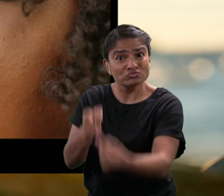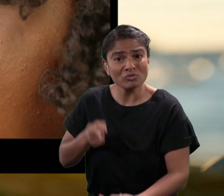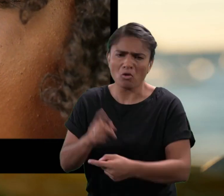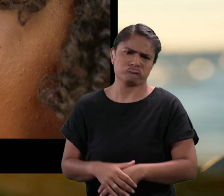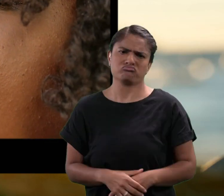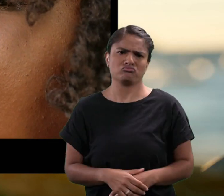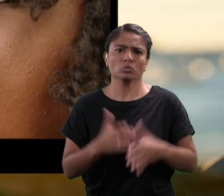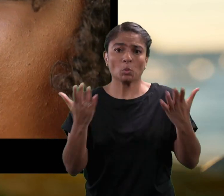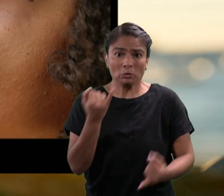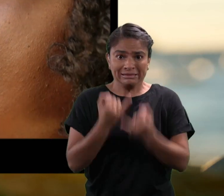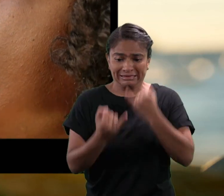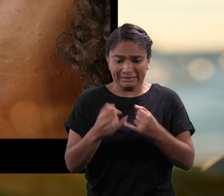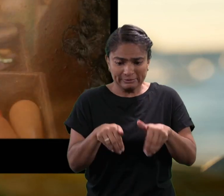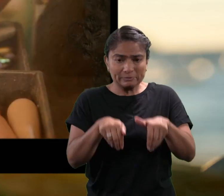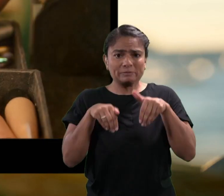singahlupheki, you know, or